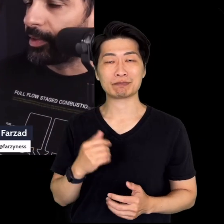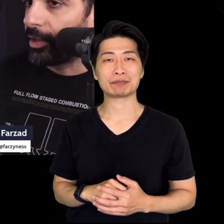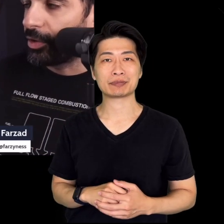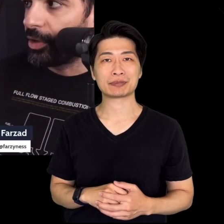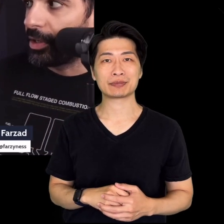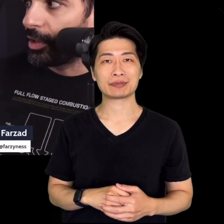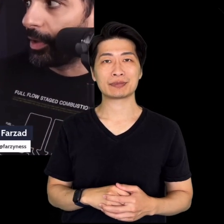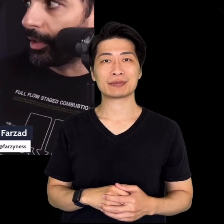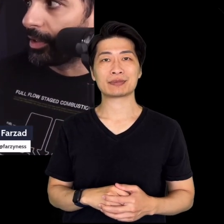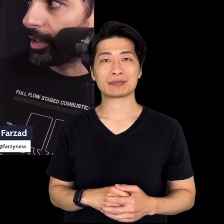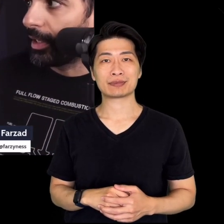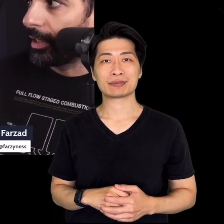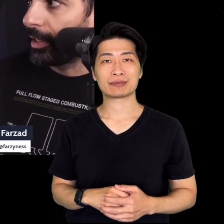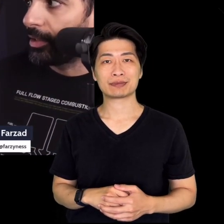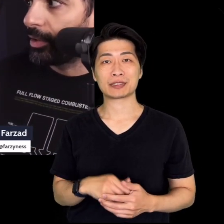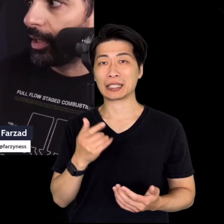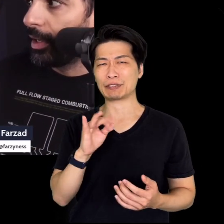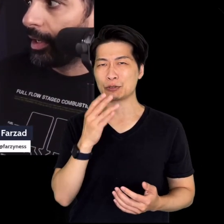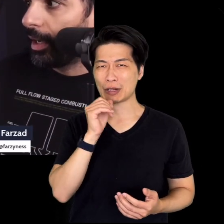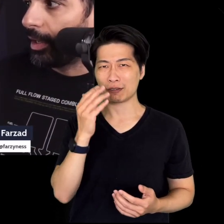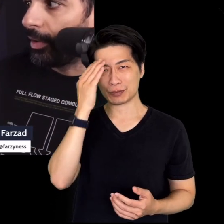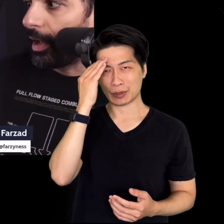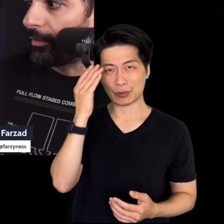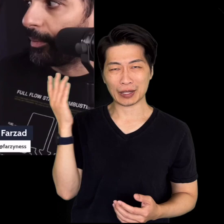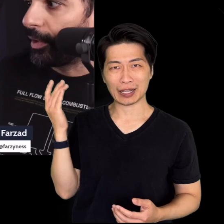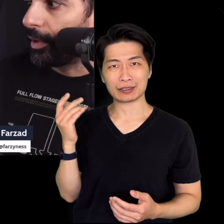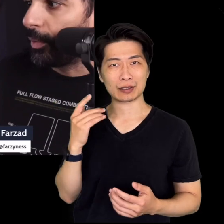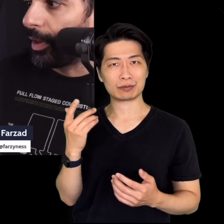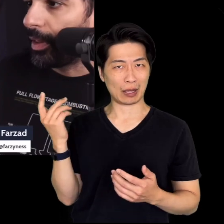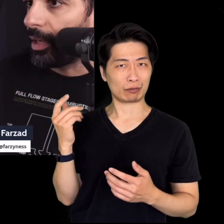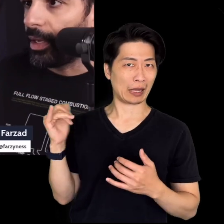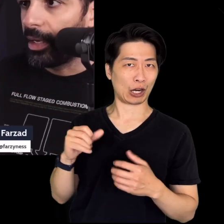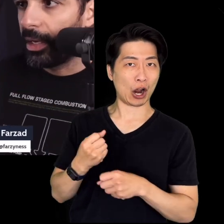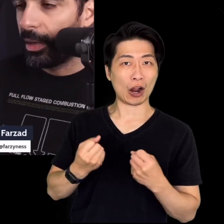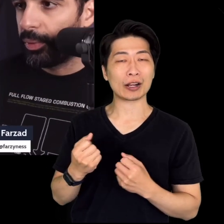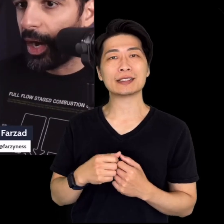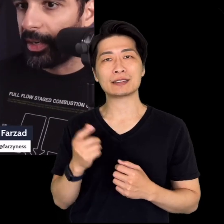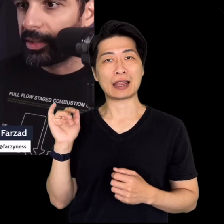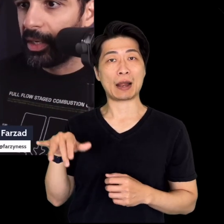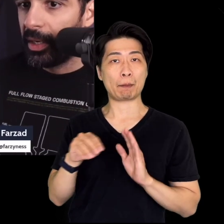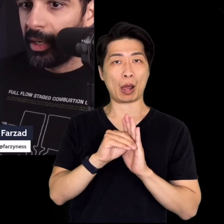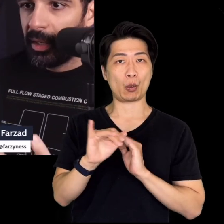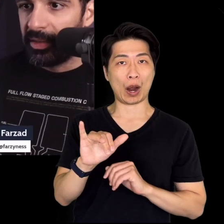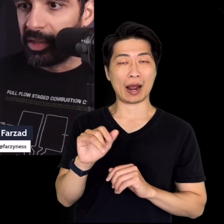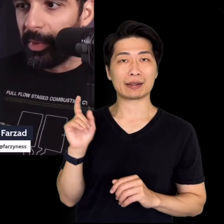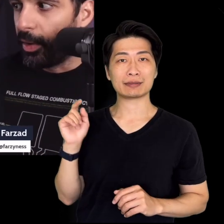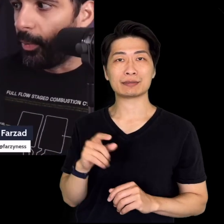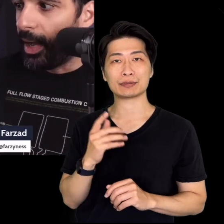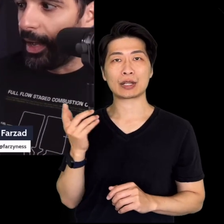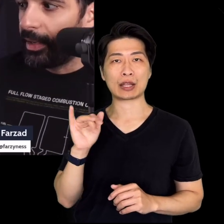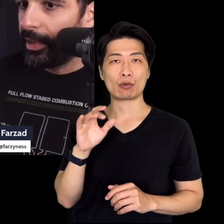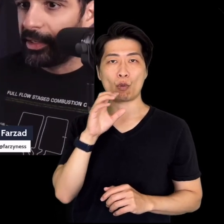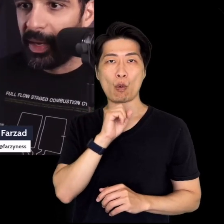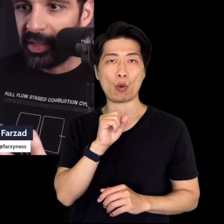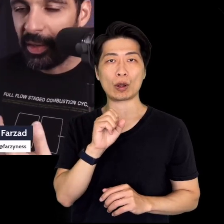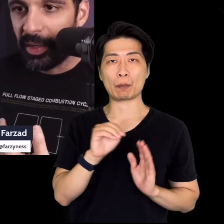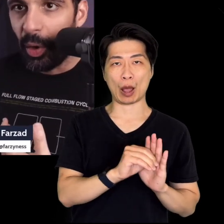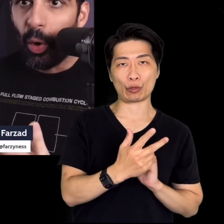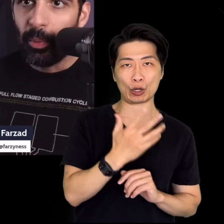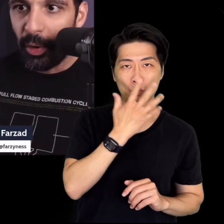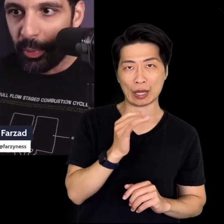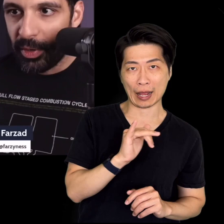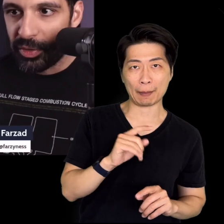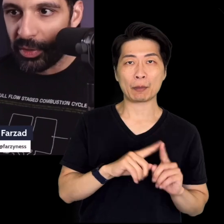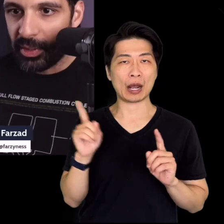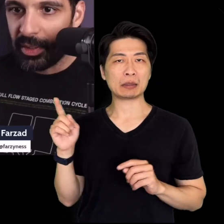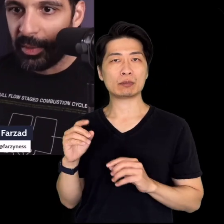their website just so you can see what it looks like in case you're not familiar with the product, This is the Model Y. It's basically what the